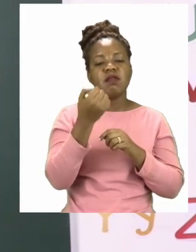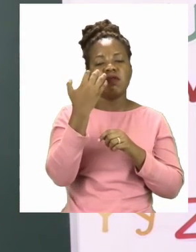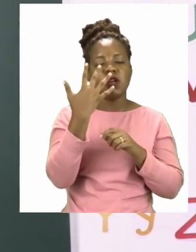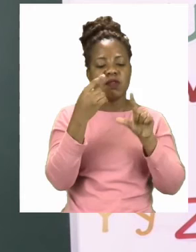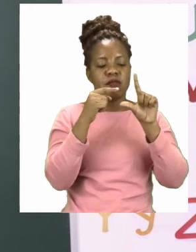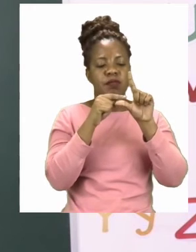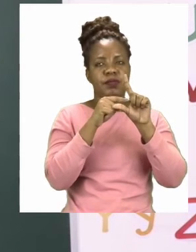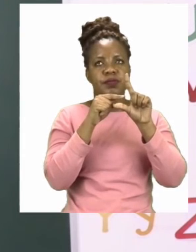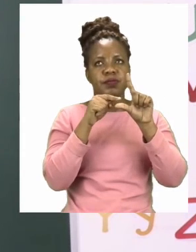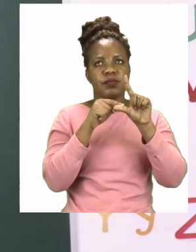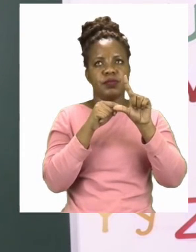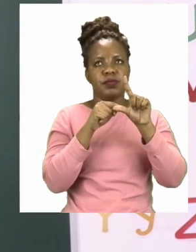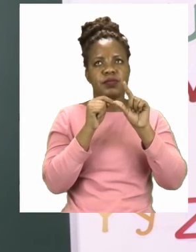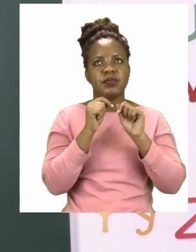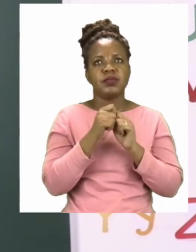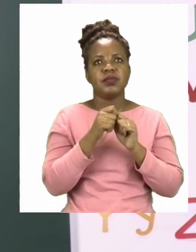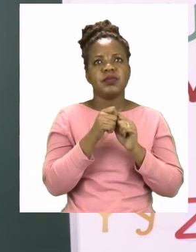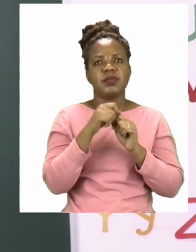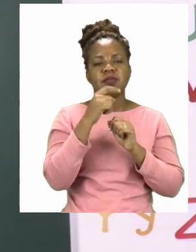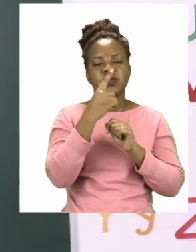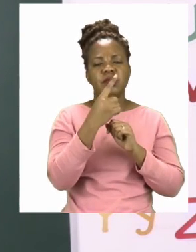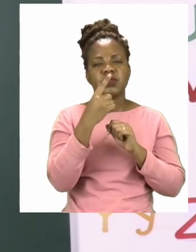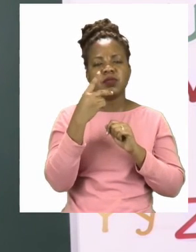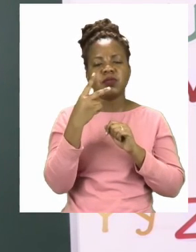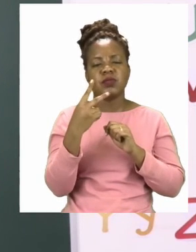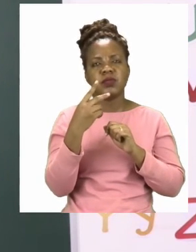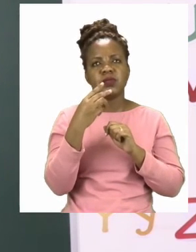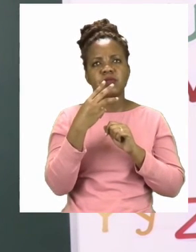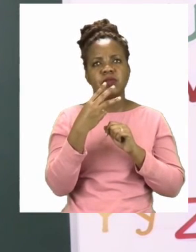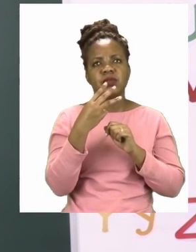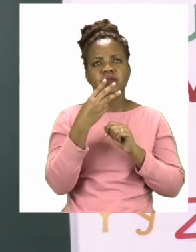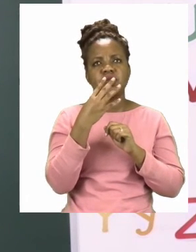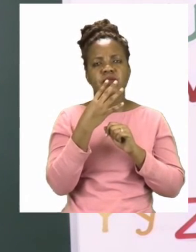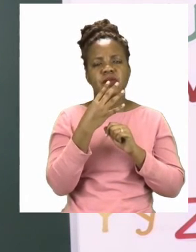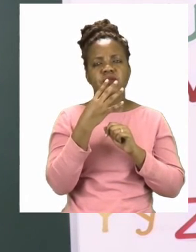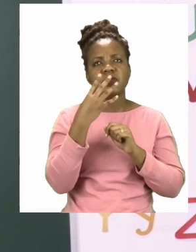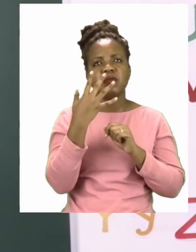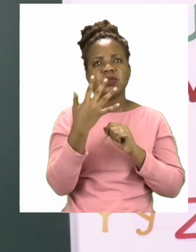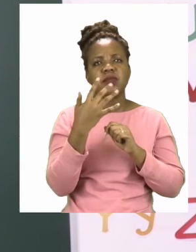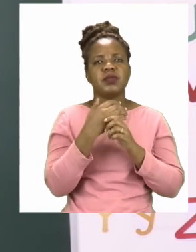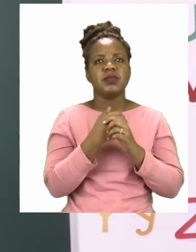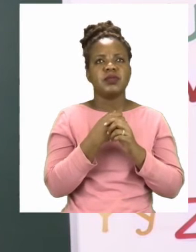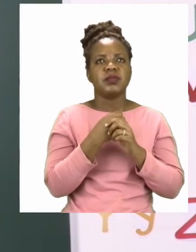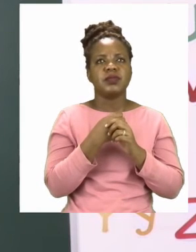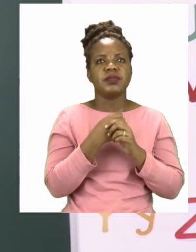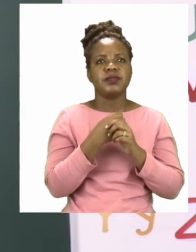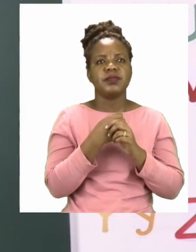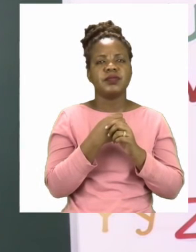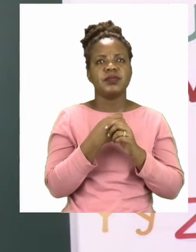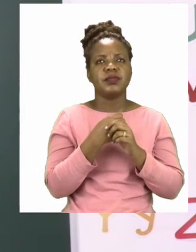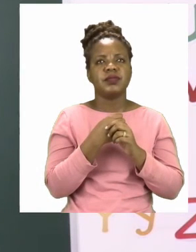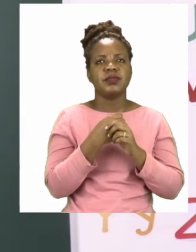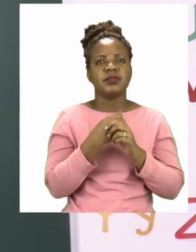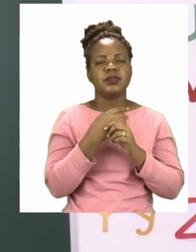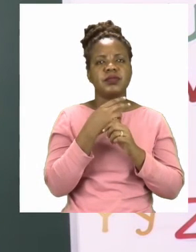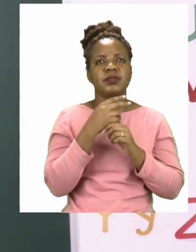1, 2, 3, 4, 5. A